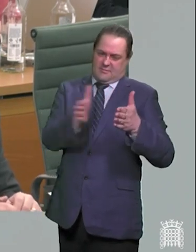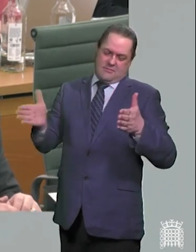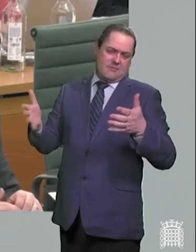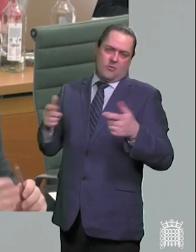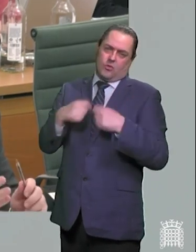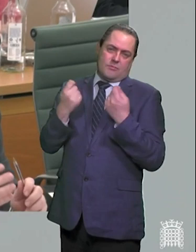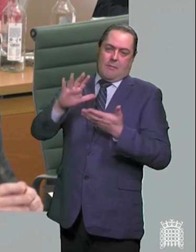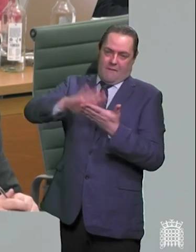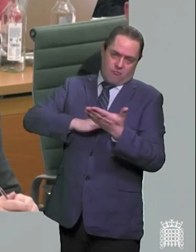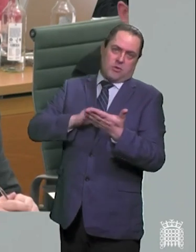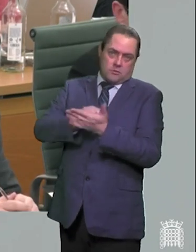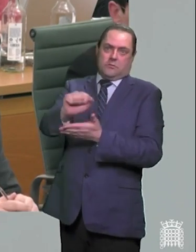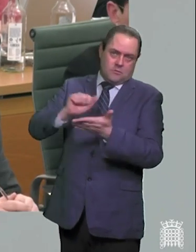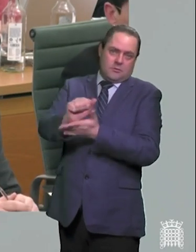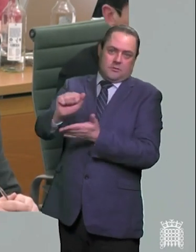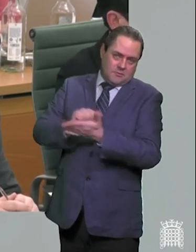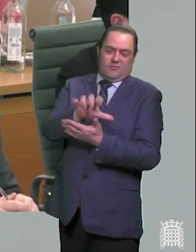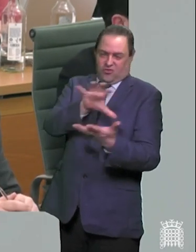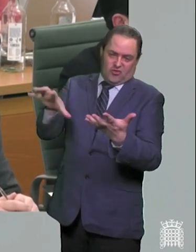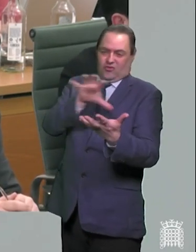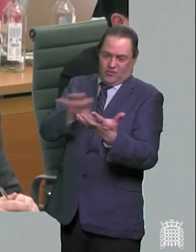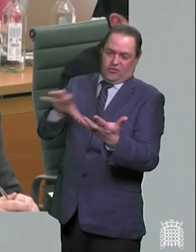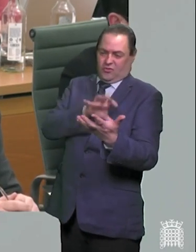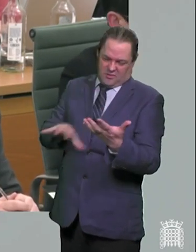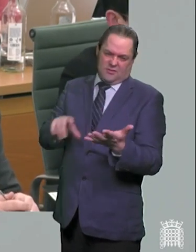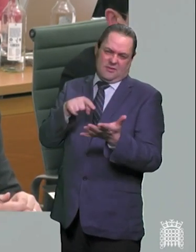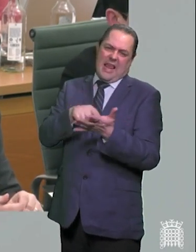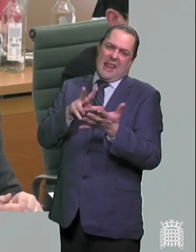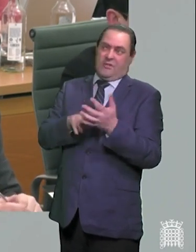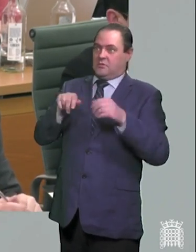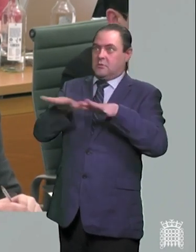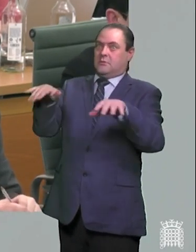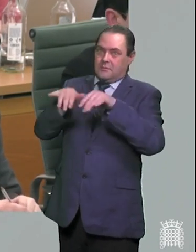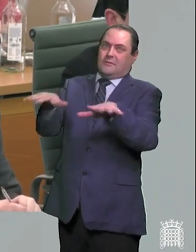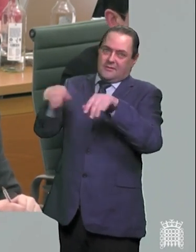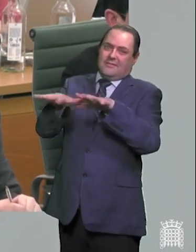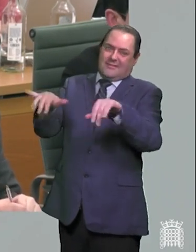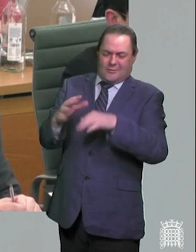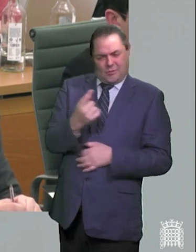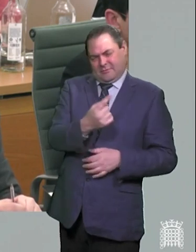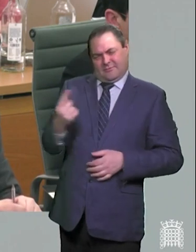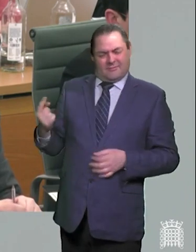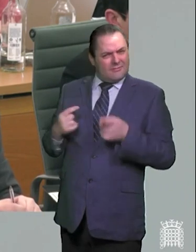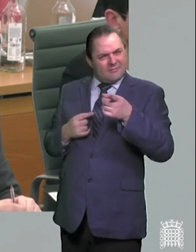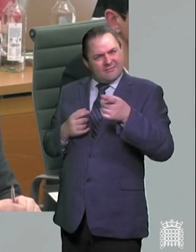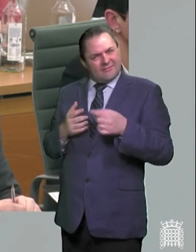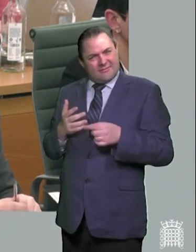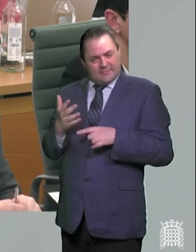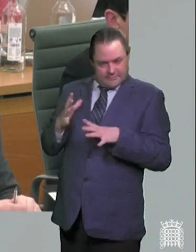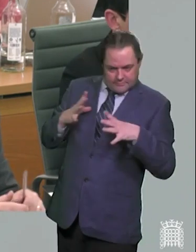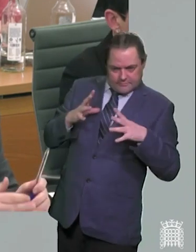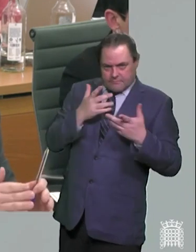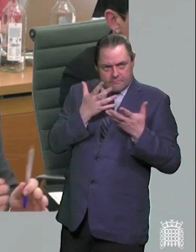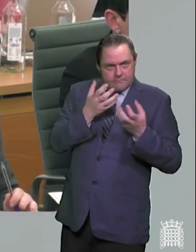the newspapers and, as we later saw on the television. What did you do in that week to prepare for any further questions